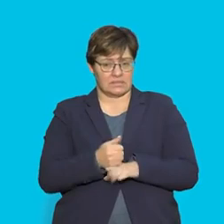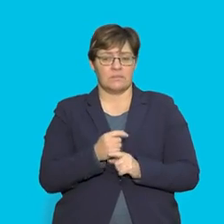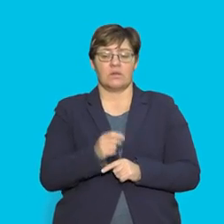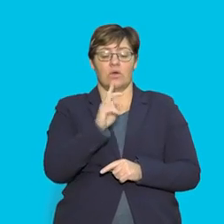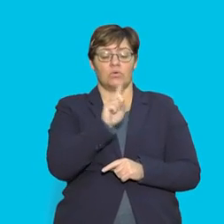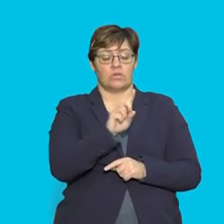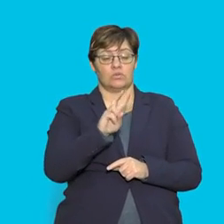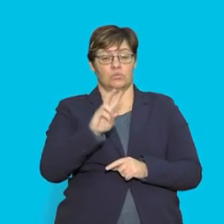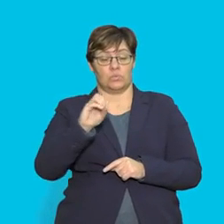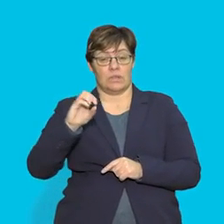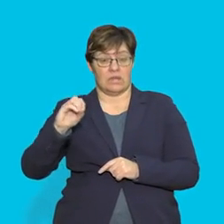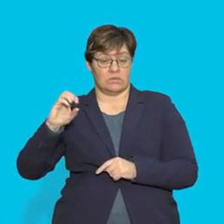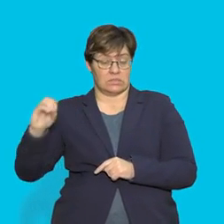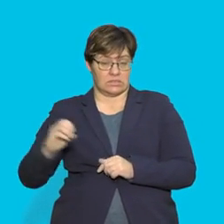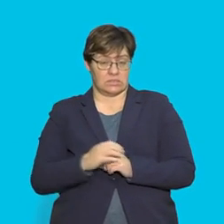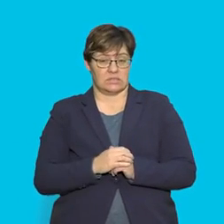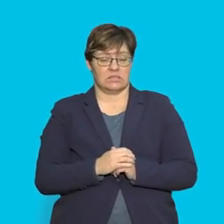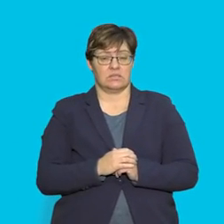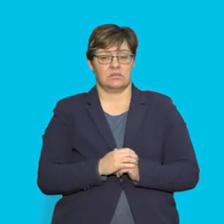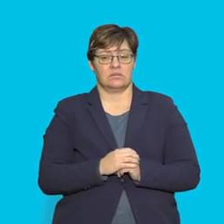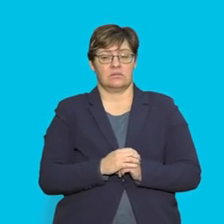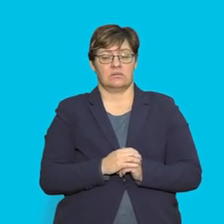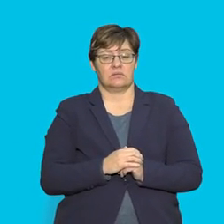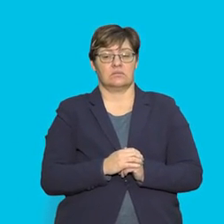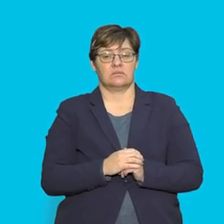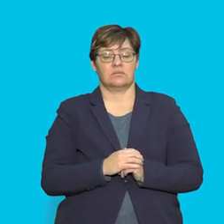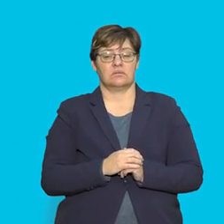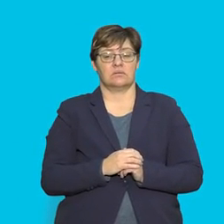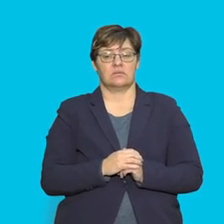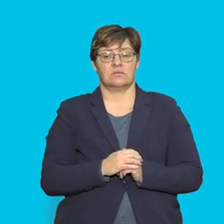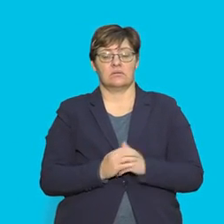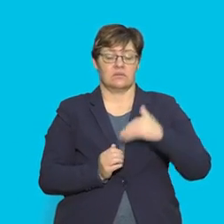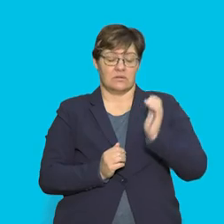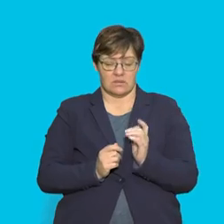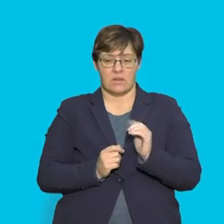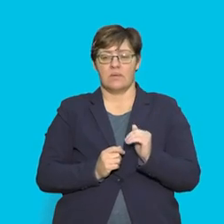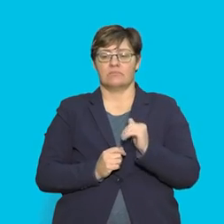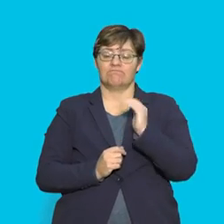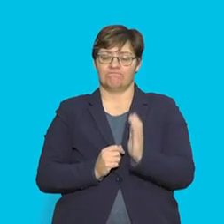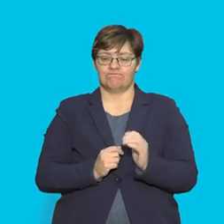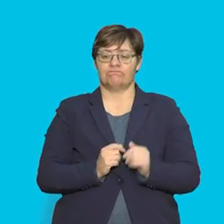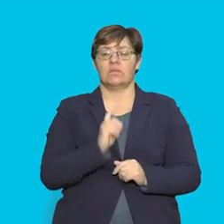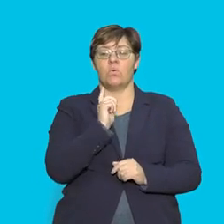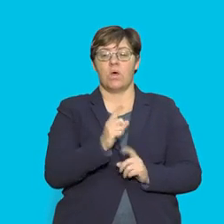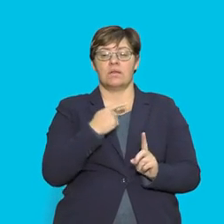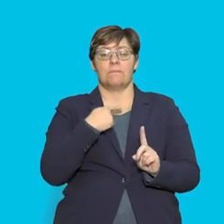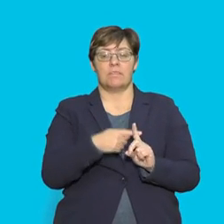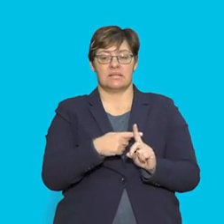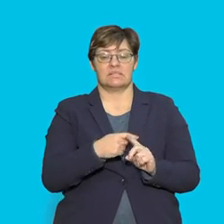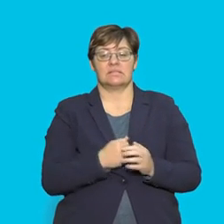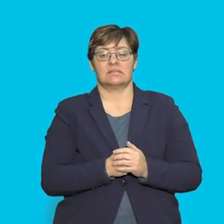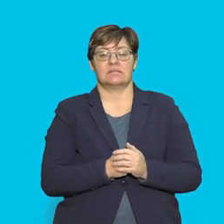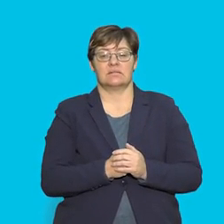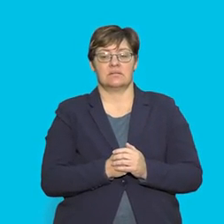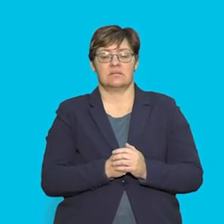will be 12,000, right? And this 12,000, you will need to understand how much this is gaining